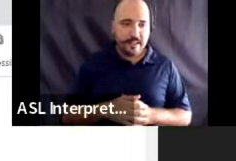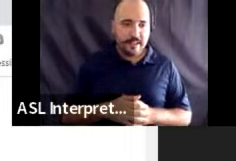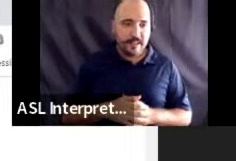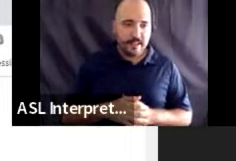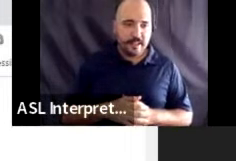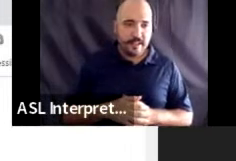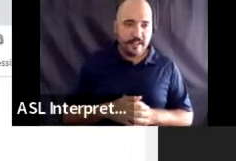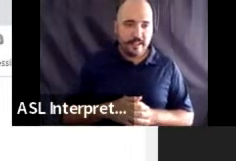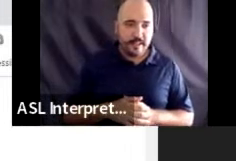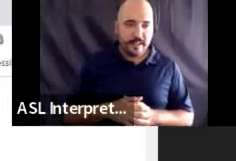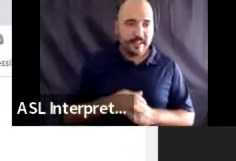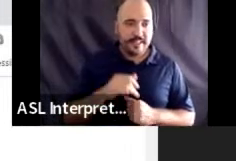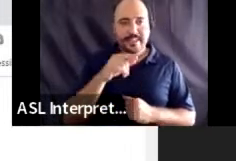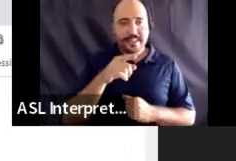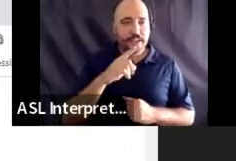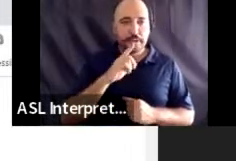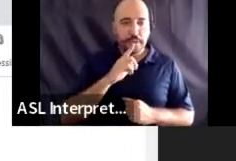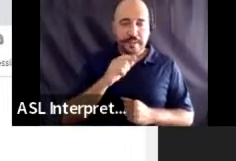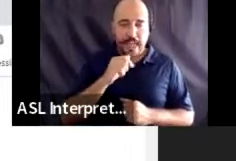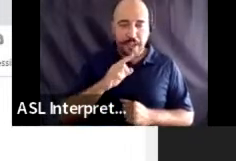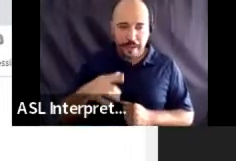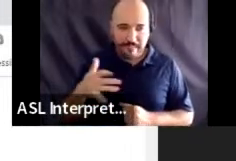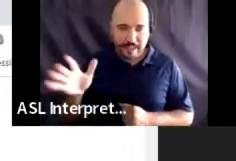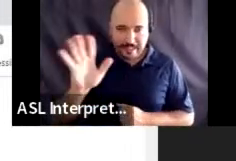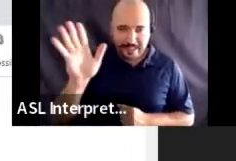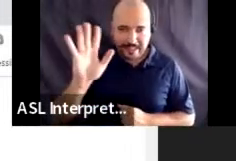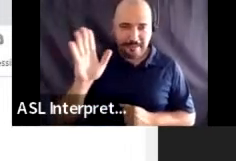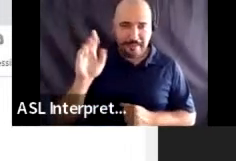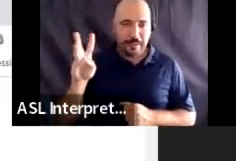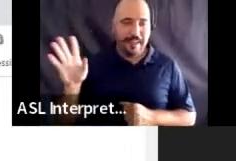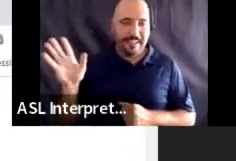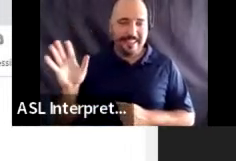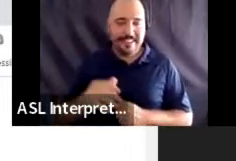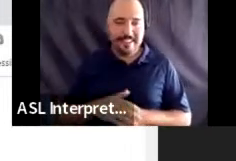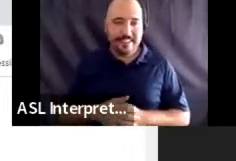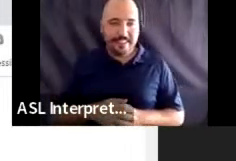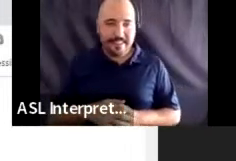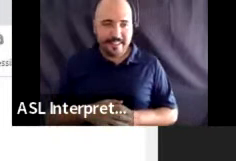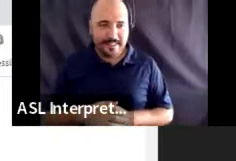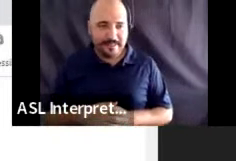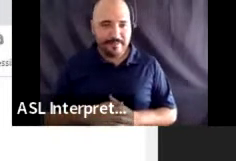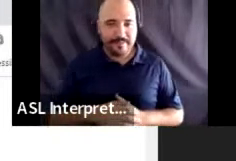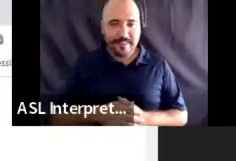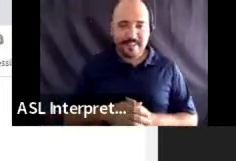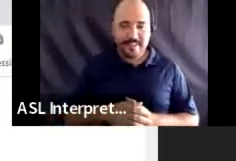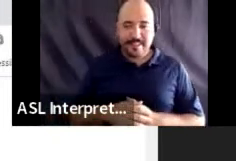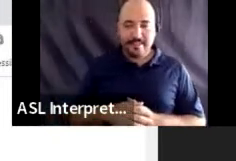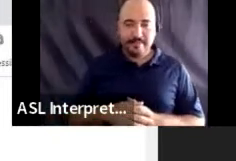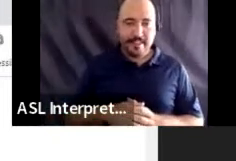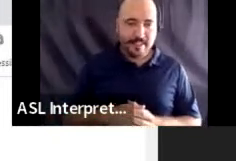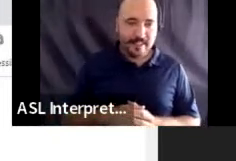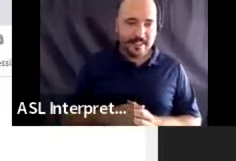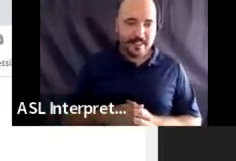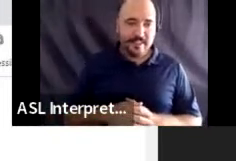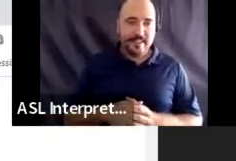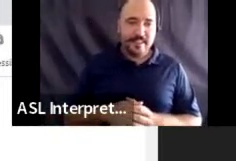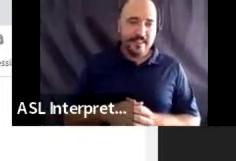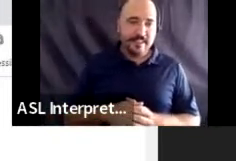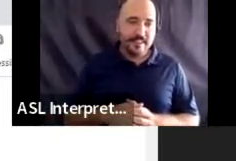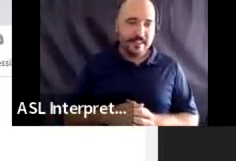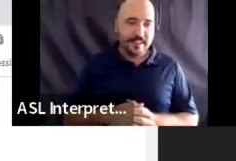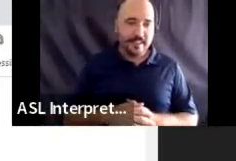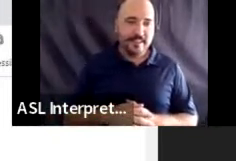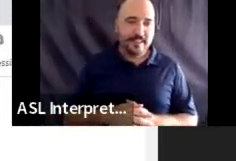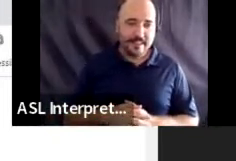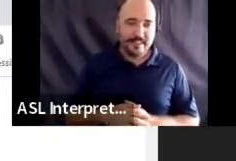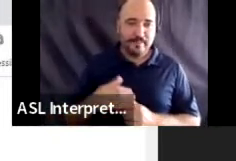This is not a real calendar. All right, so we have the events on that day. So